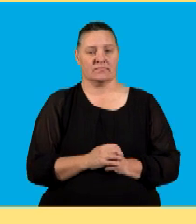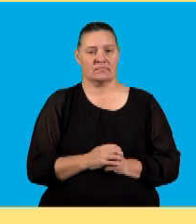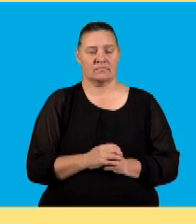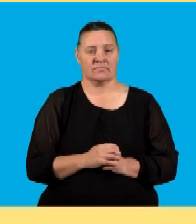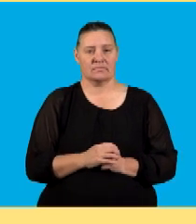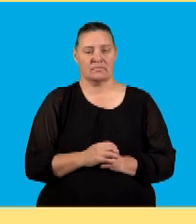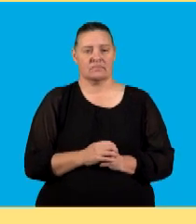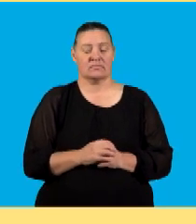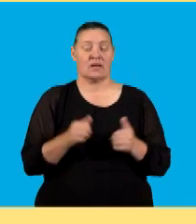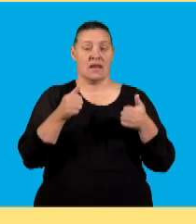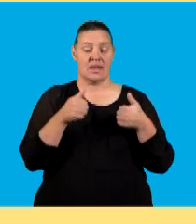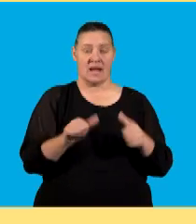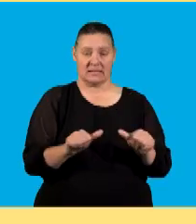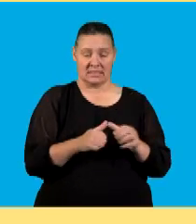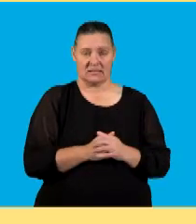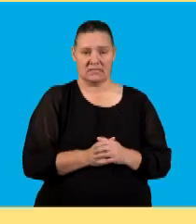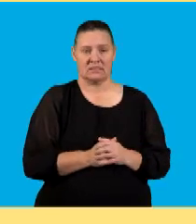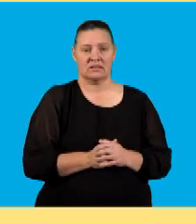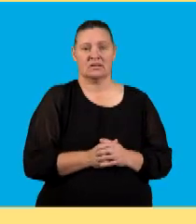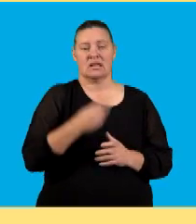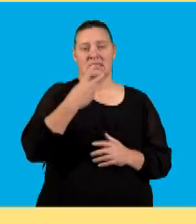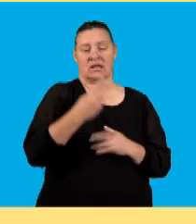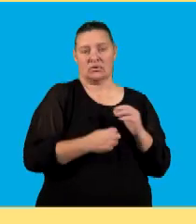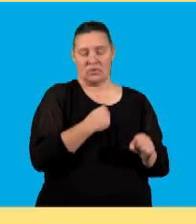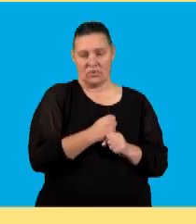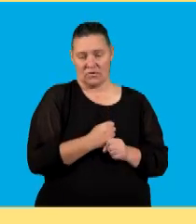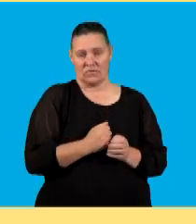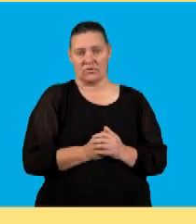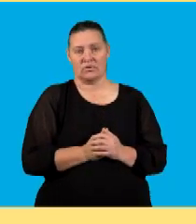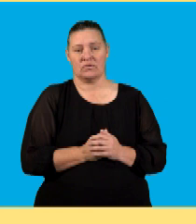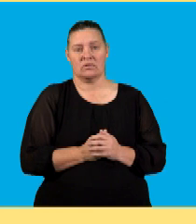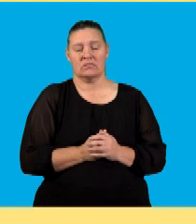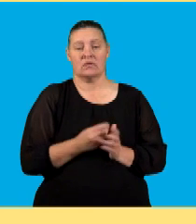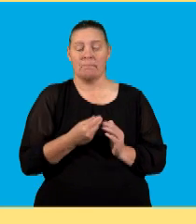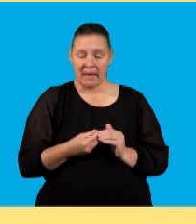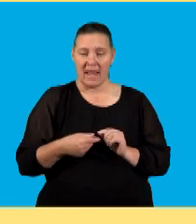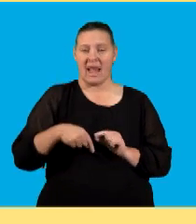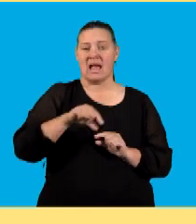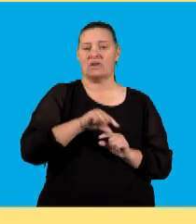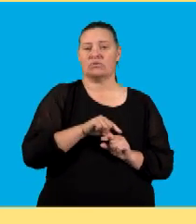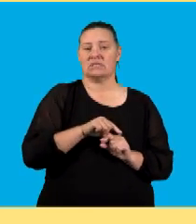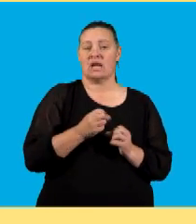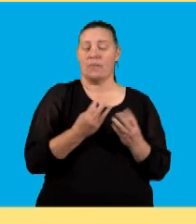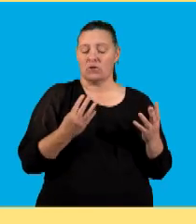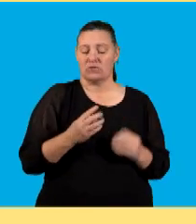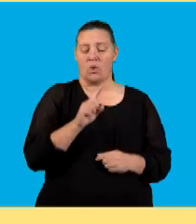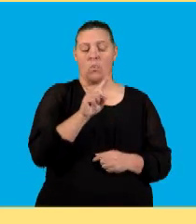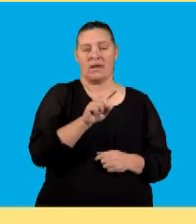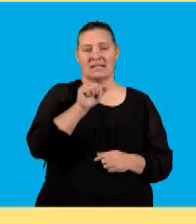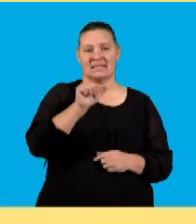13,000. In the following year now, which is year two, there will be an increase, and the increase